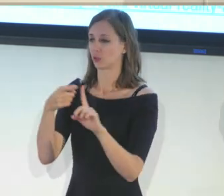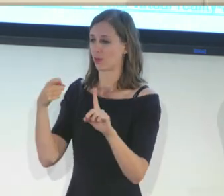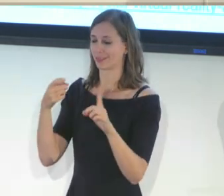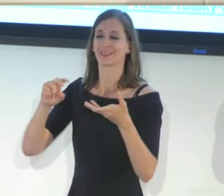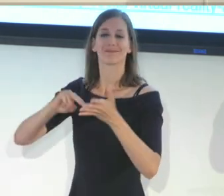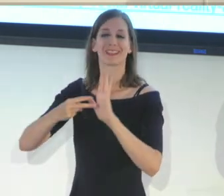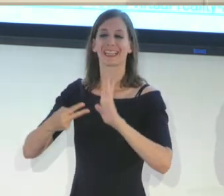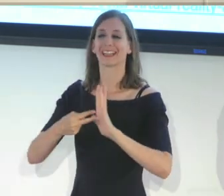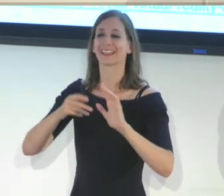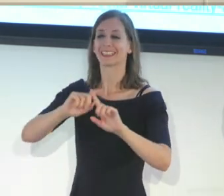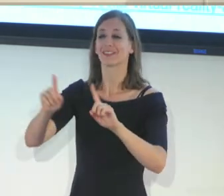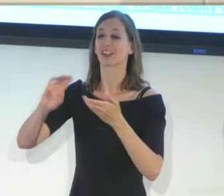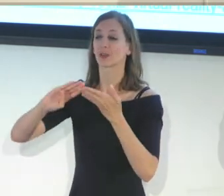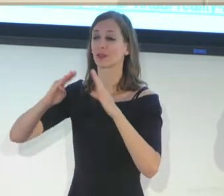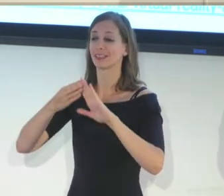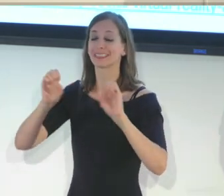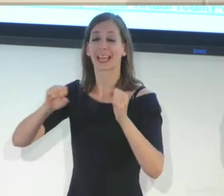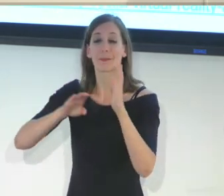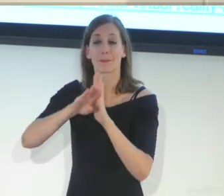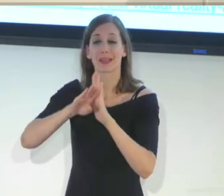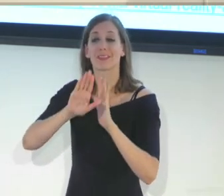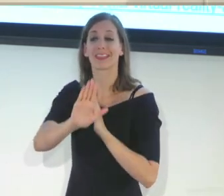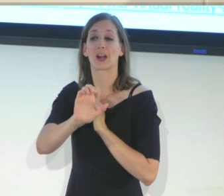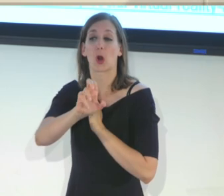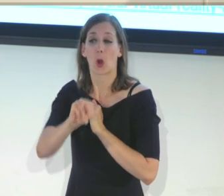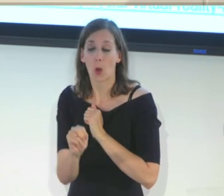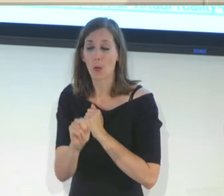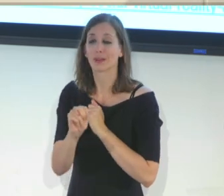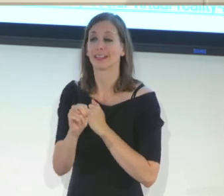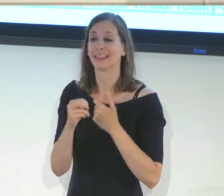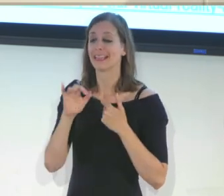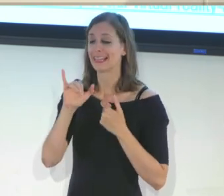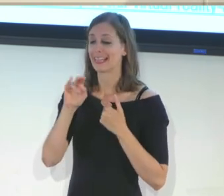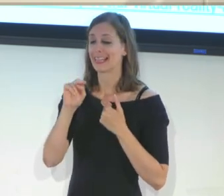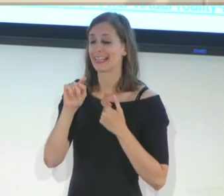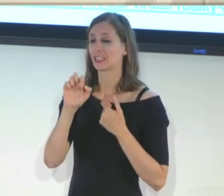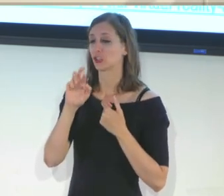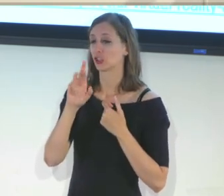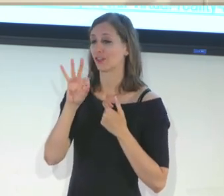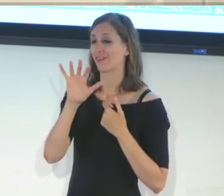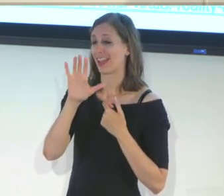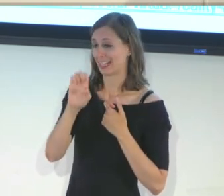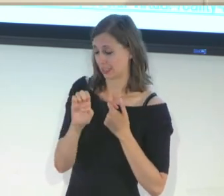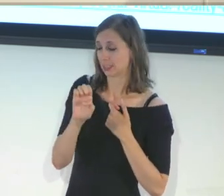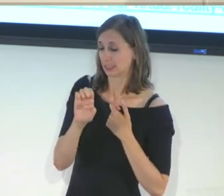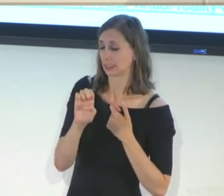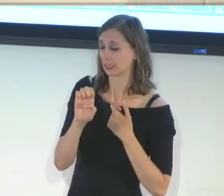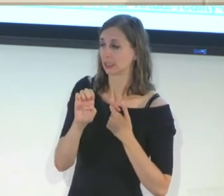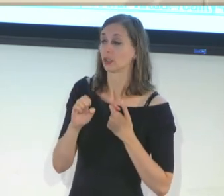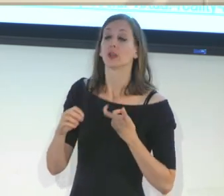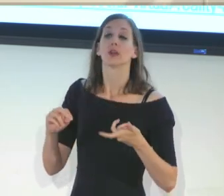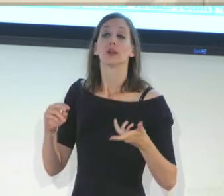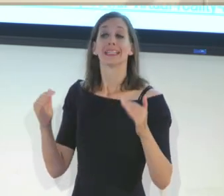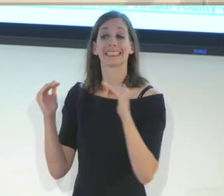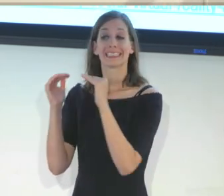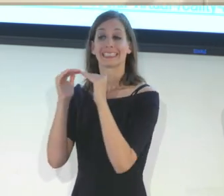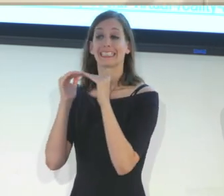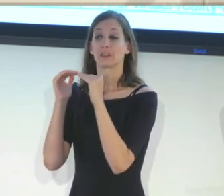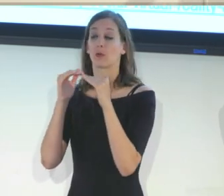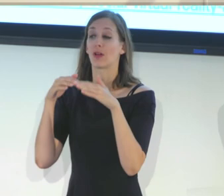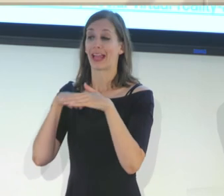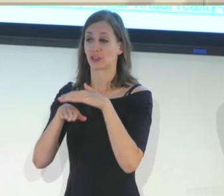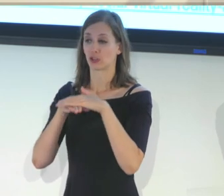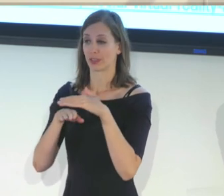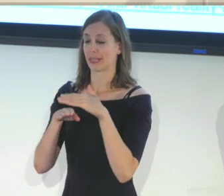own interfaces into the environments that are being built. So Equal Entry built a custom Hubs